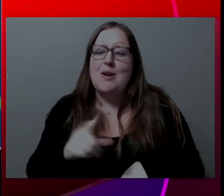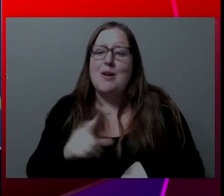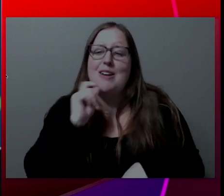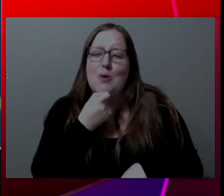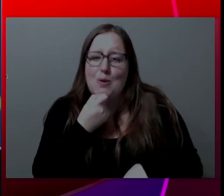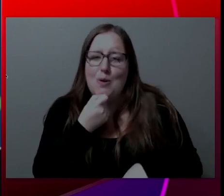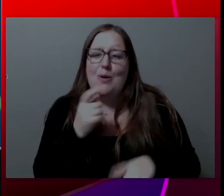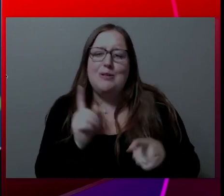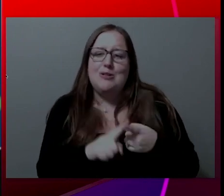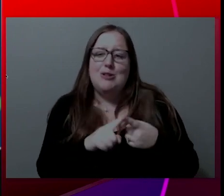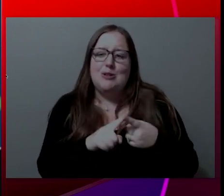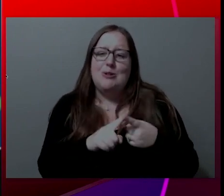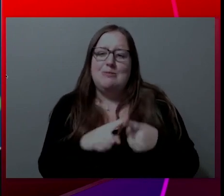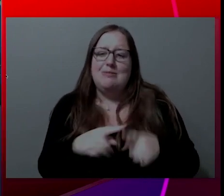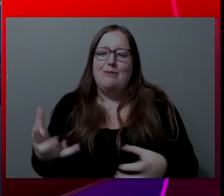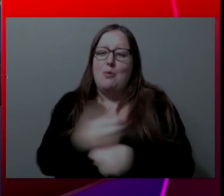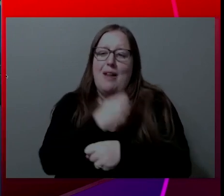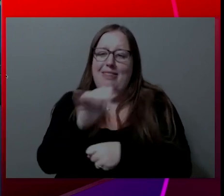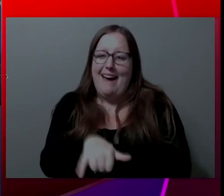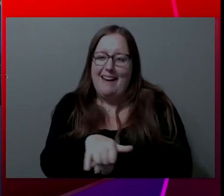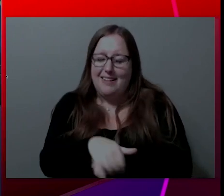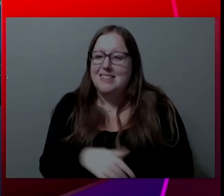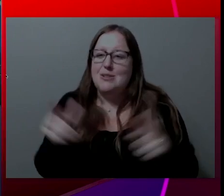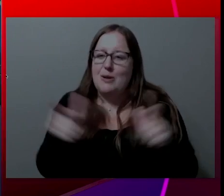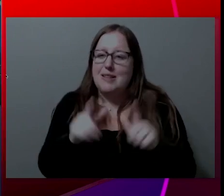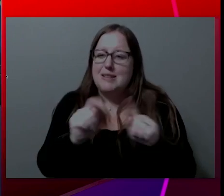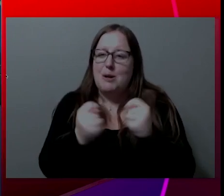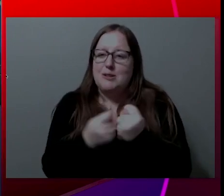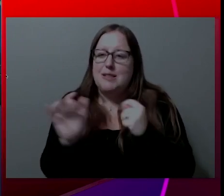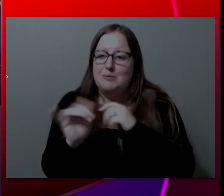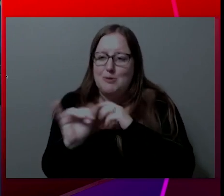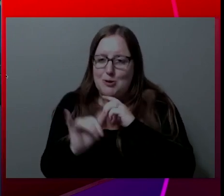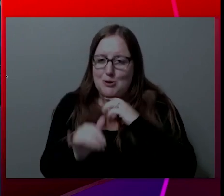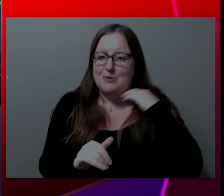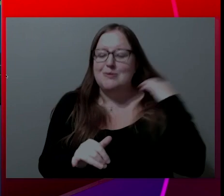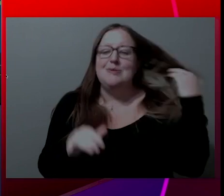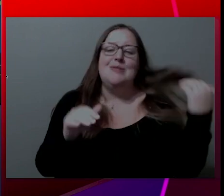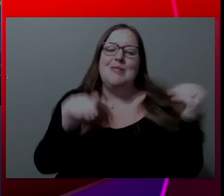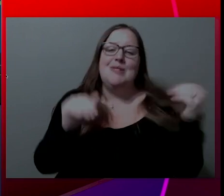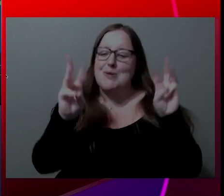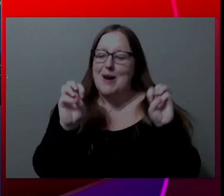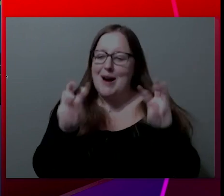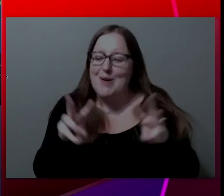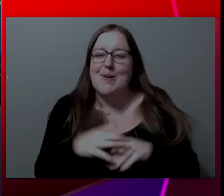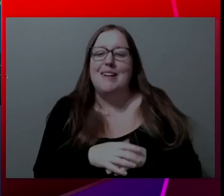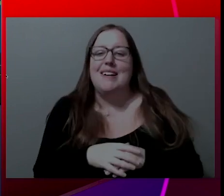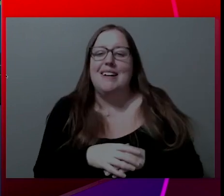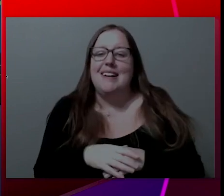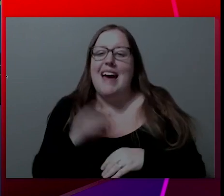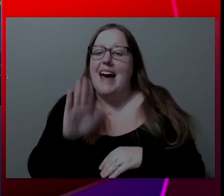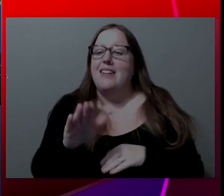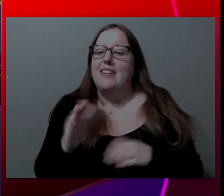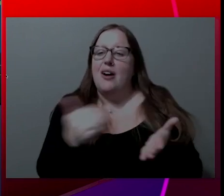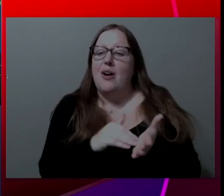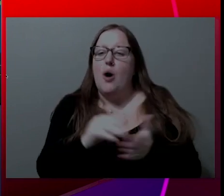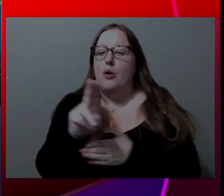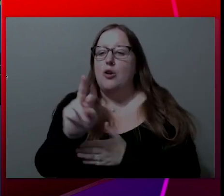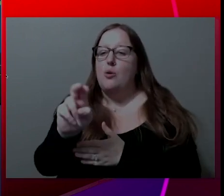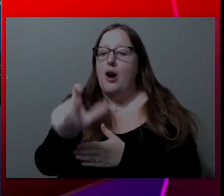been able to have won that with such a small team as well. Great status. And what was the URL again for everybody who wants to try it out? The URL that